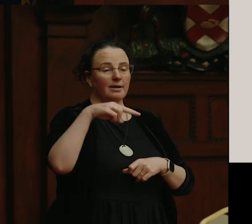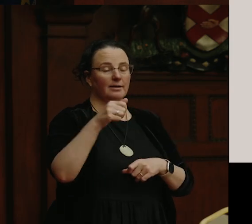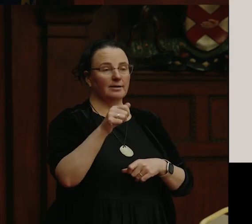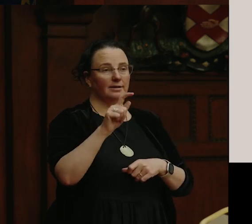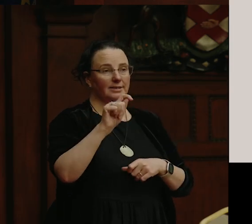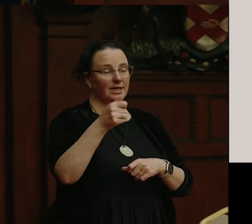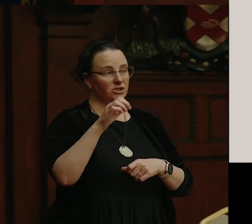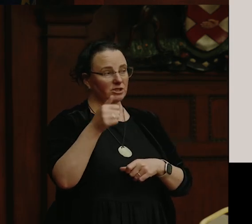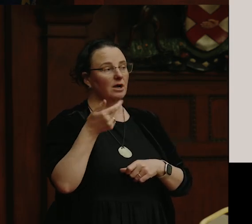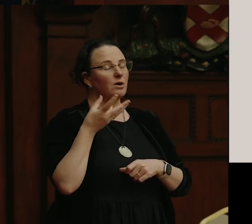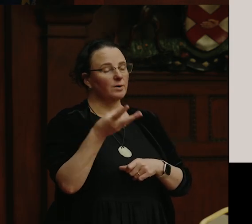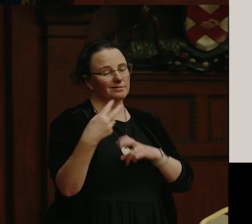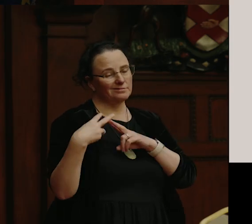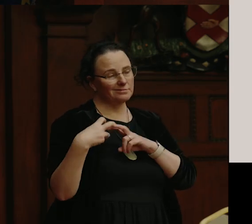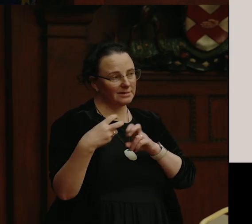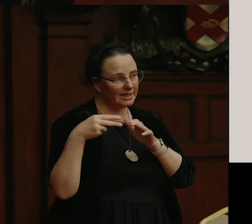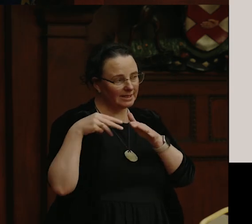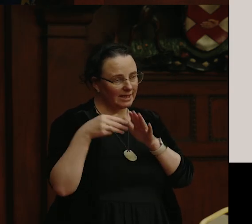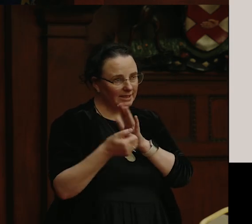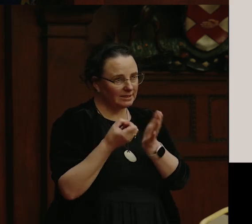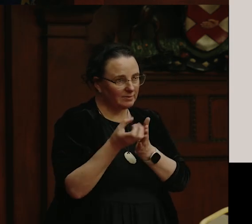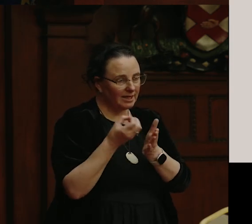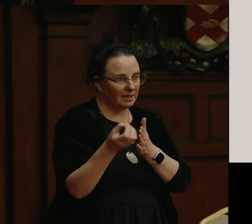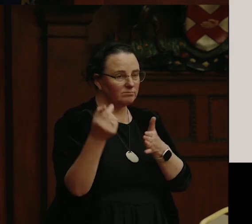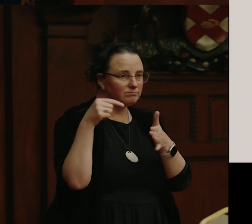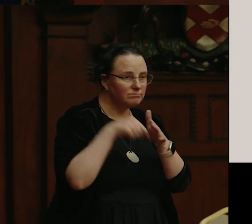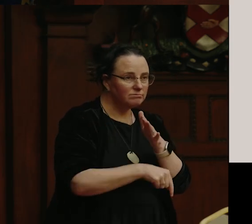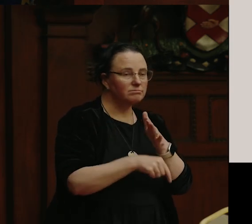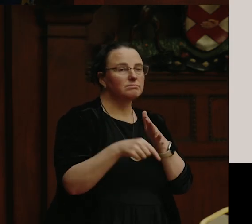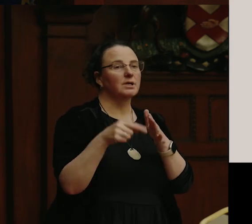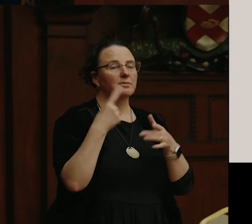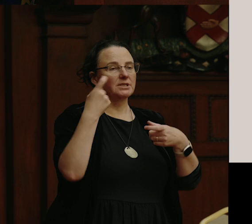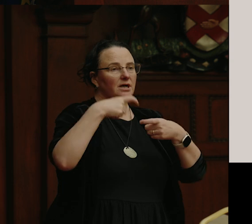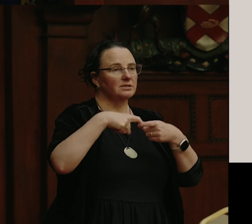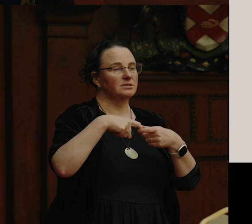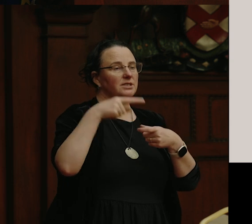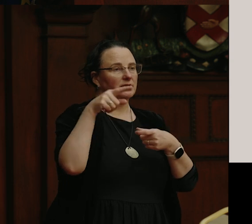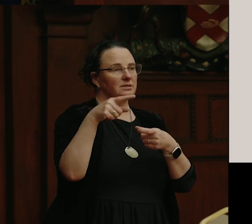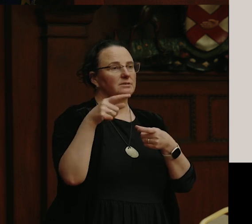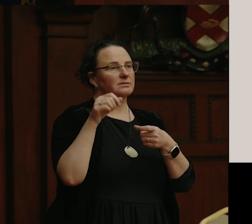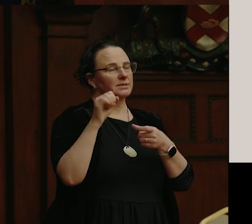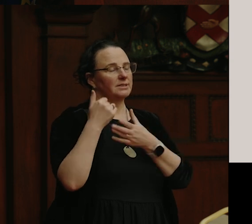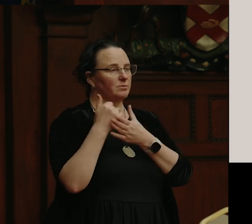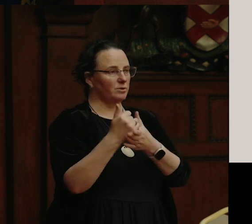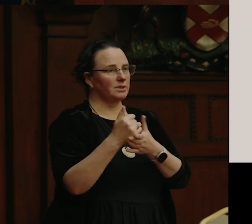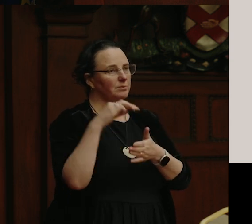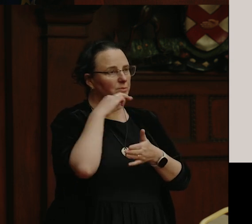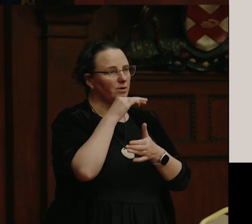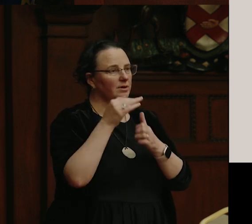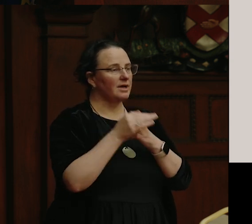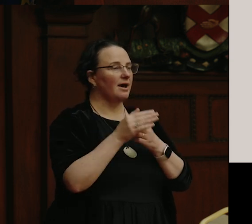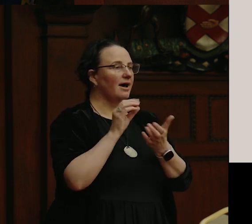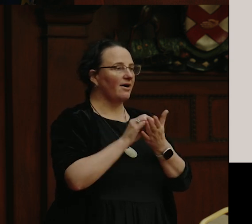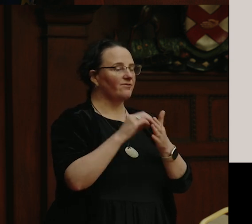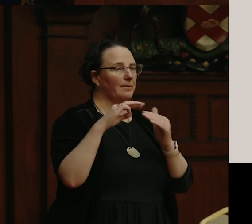that. But that you're advised then to contact Sjögren's Ireland for some support, because we're aware of the importance of peer support and advocacy for you.